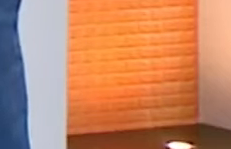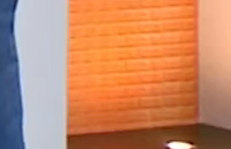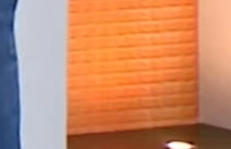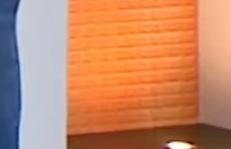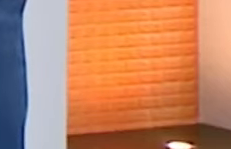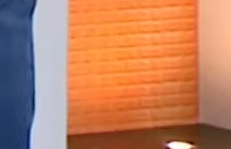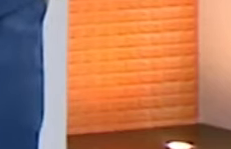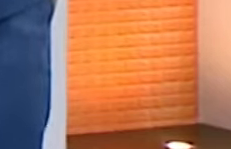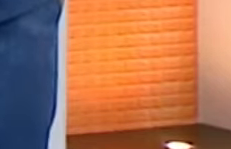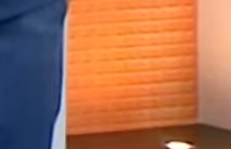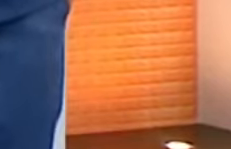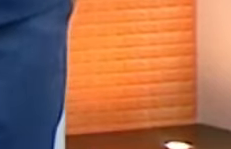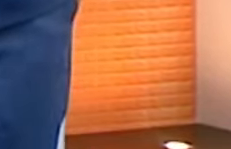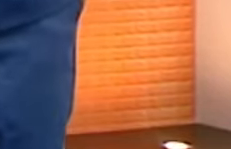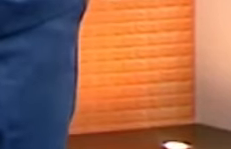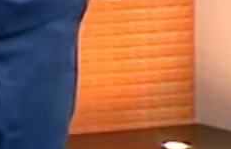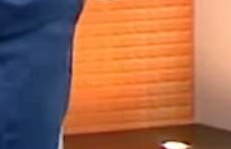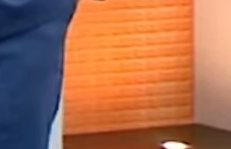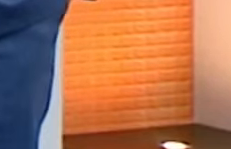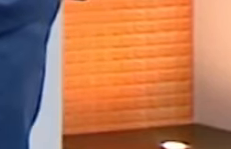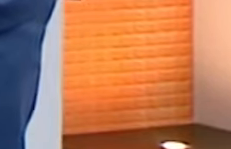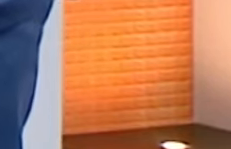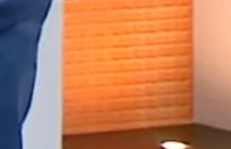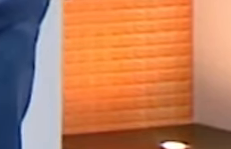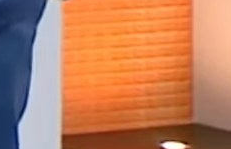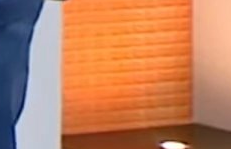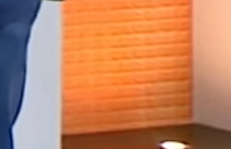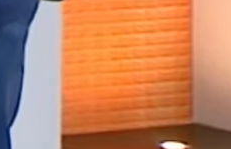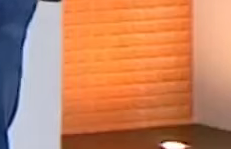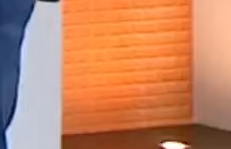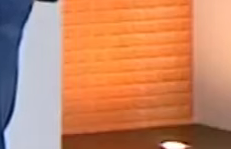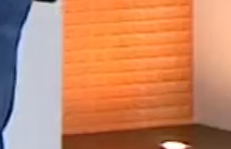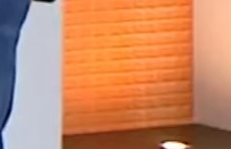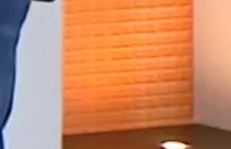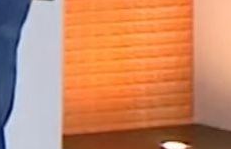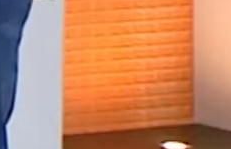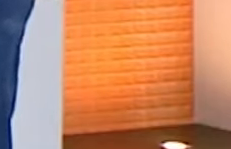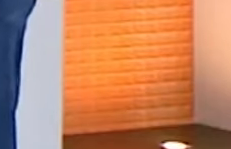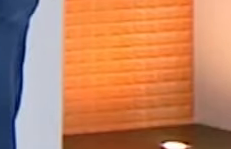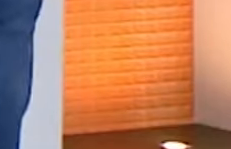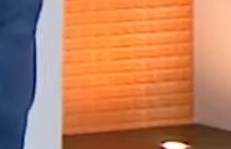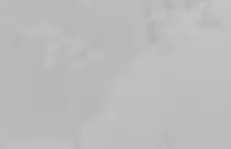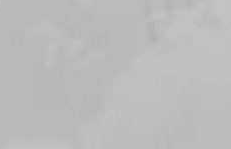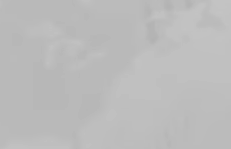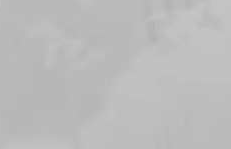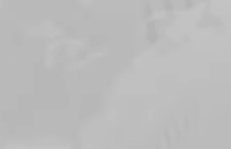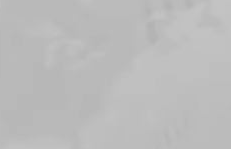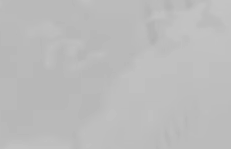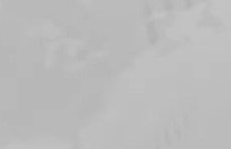Pinoy TV at sa www.gmanews.tv.